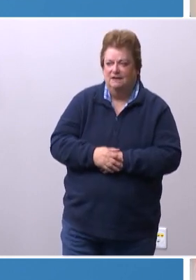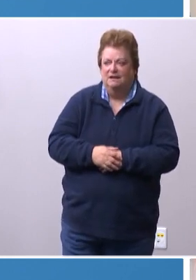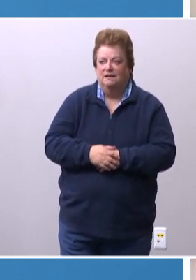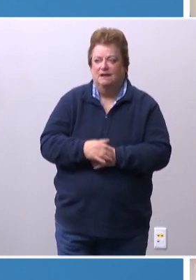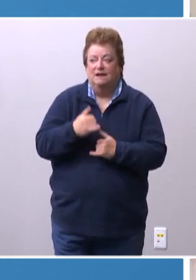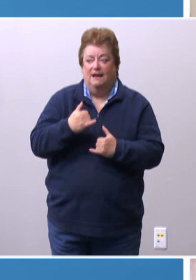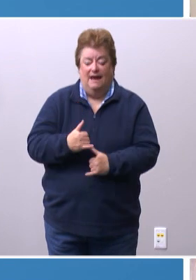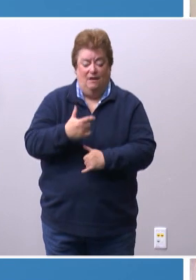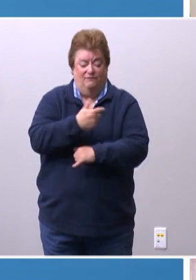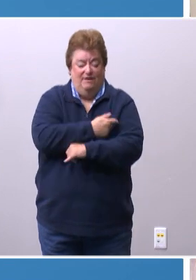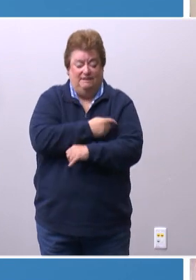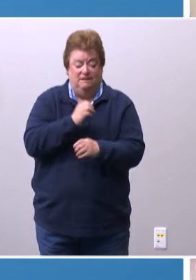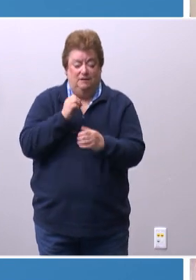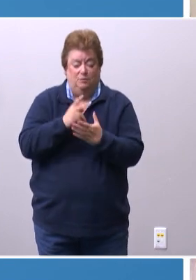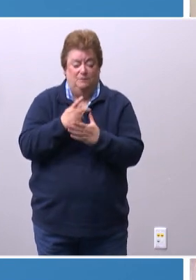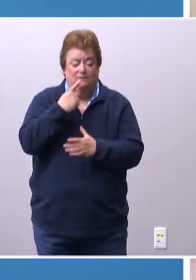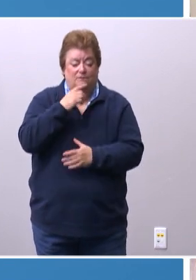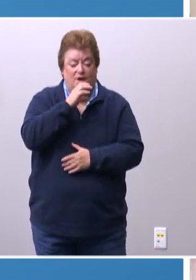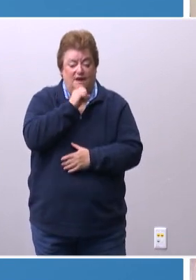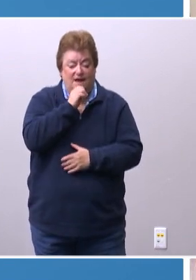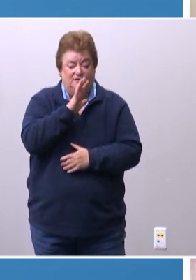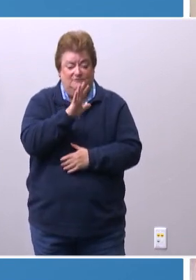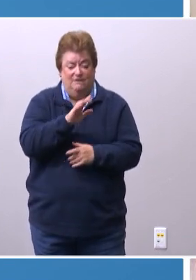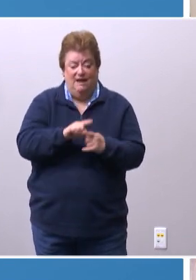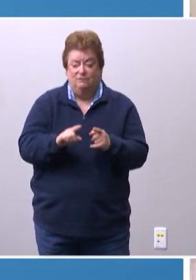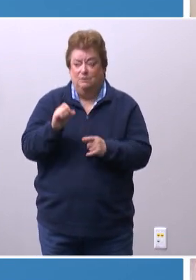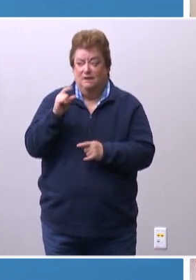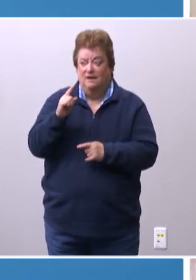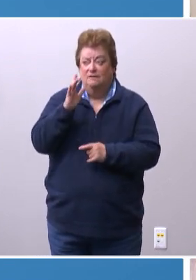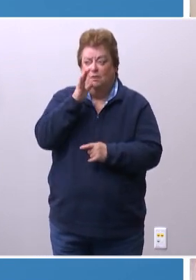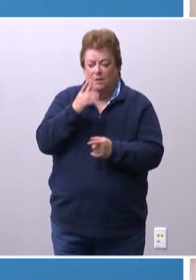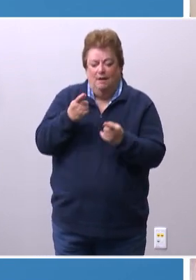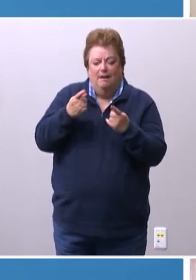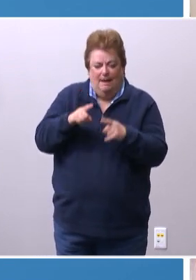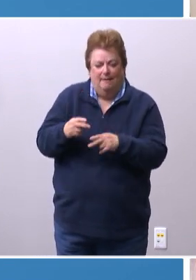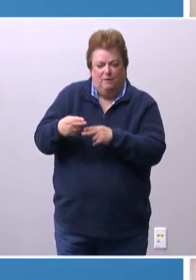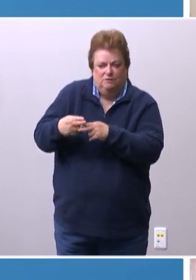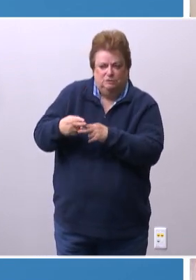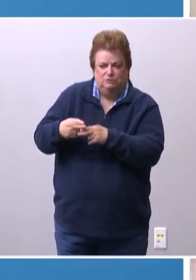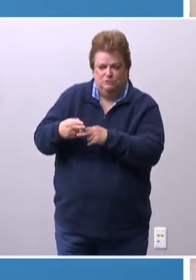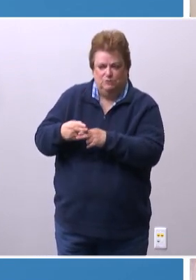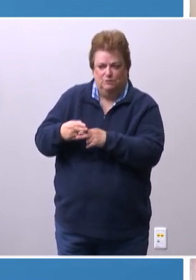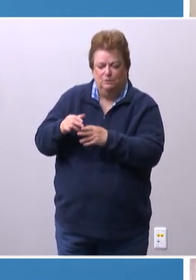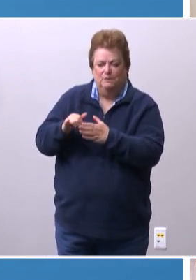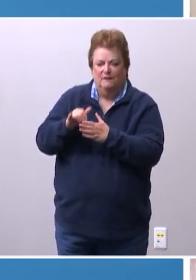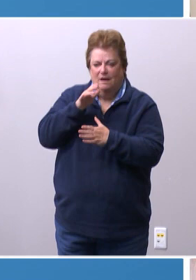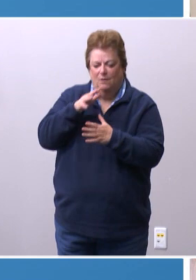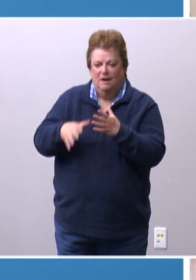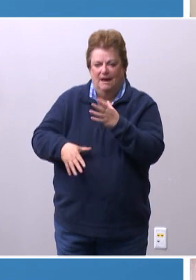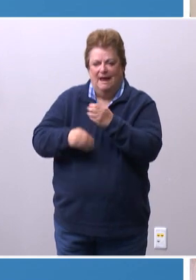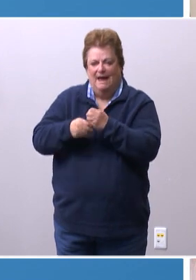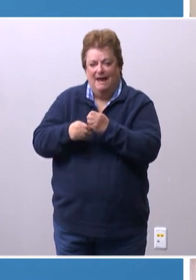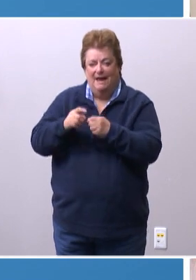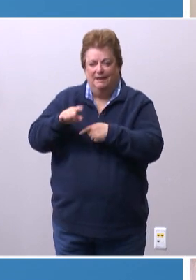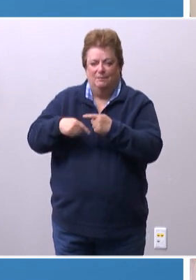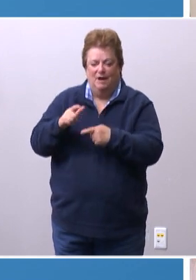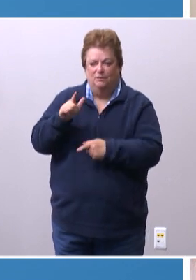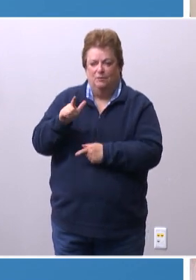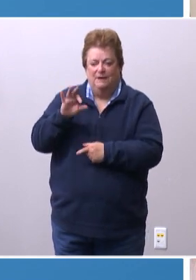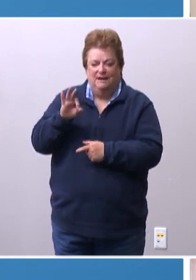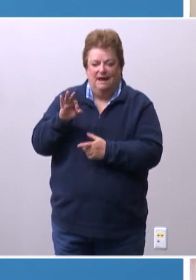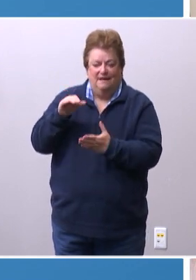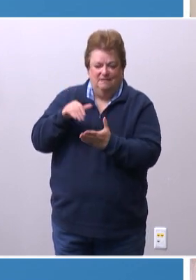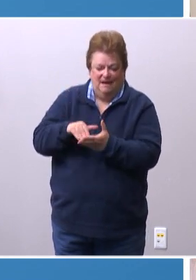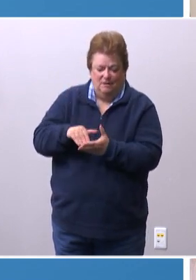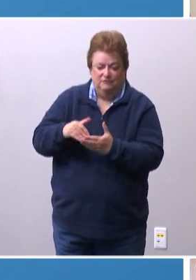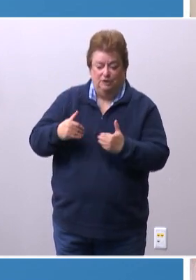for children 5 to 11-year-old is likely to come soon, adding about 29,000 youth to